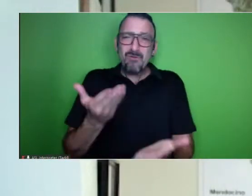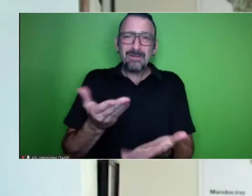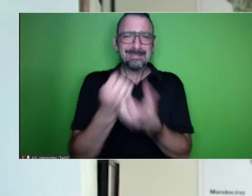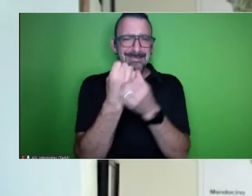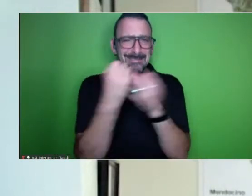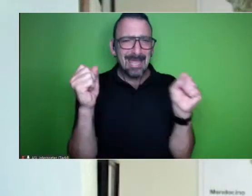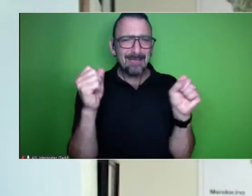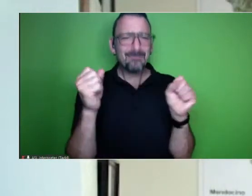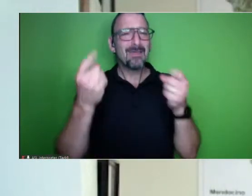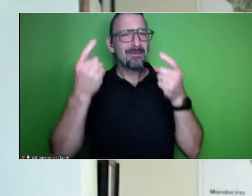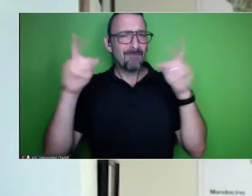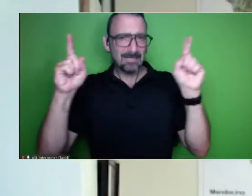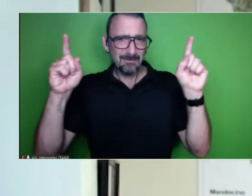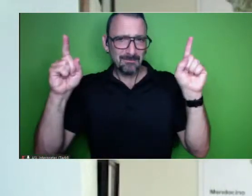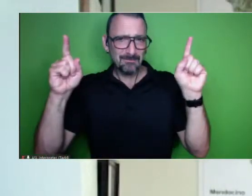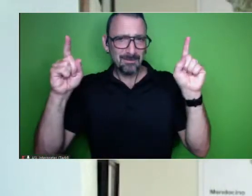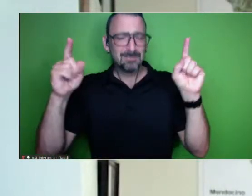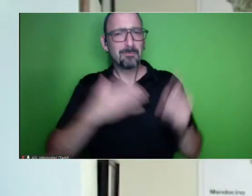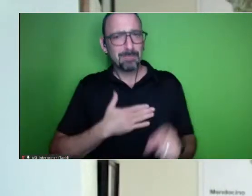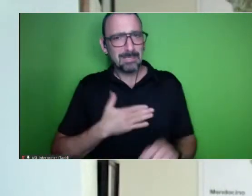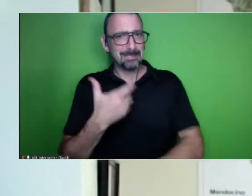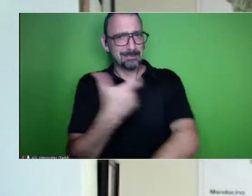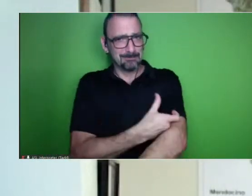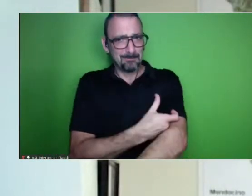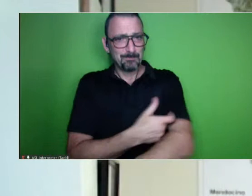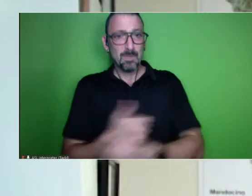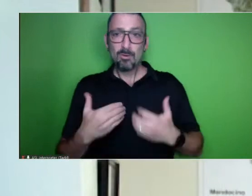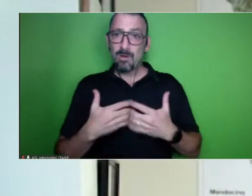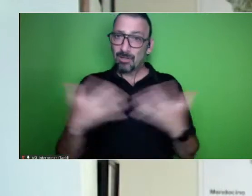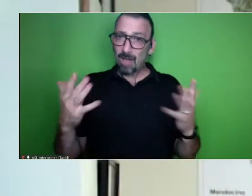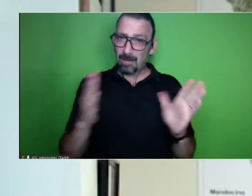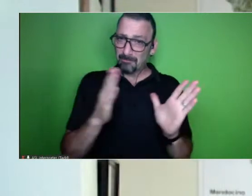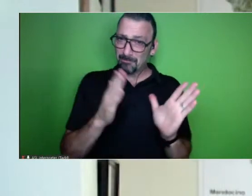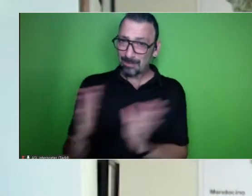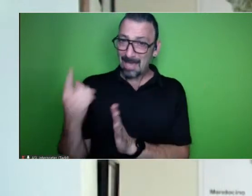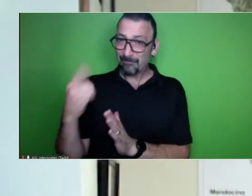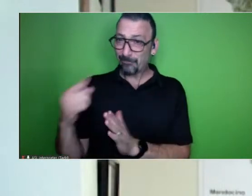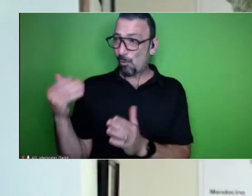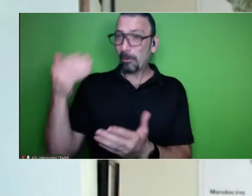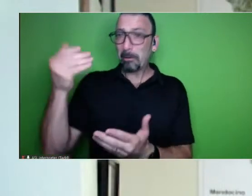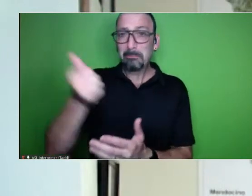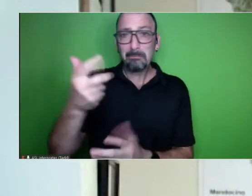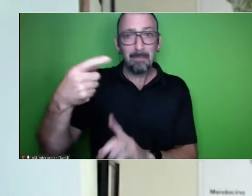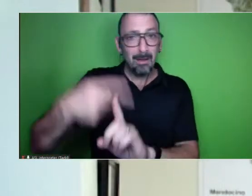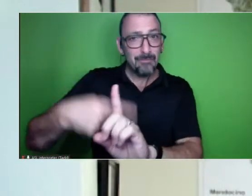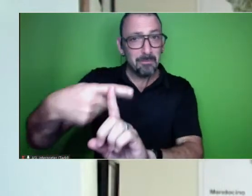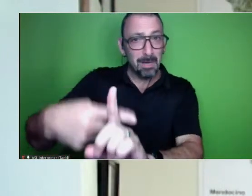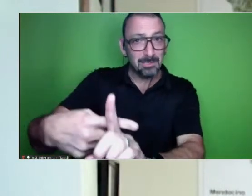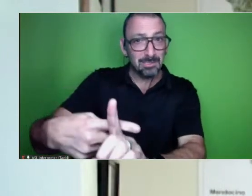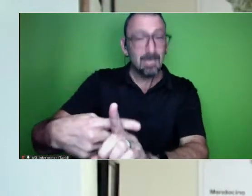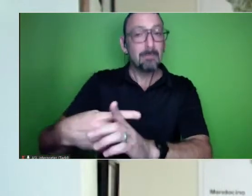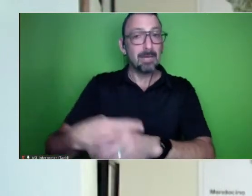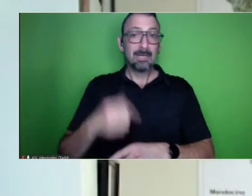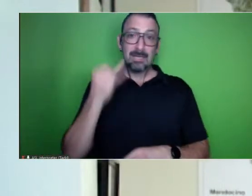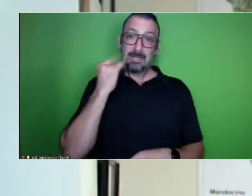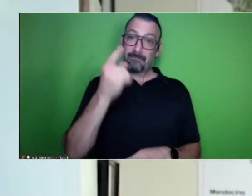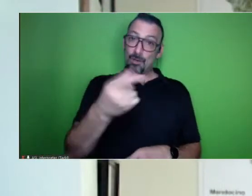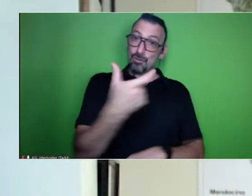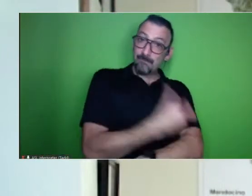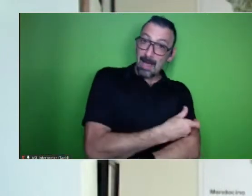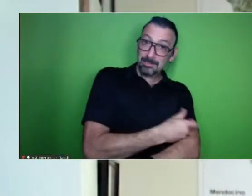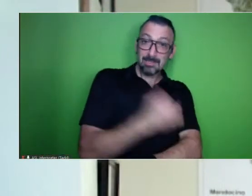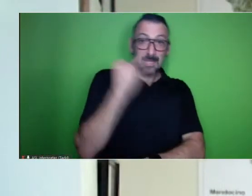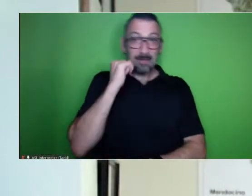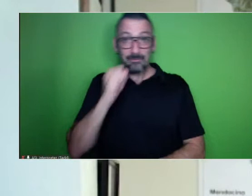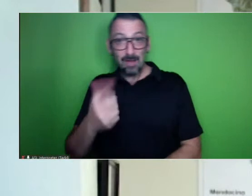and we have a lot of that planned for the next few months. But in the meantime, whether you're vaccinated or not, remember